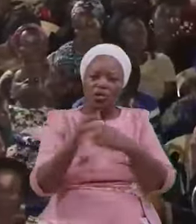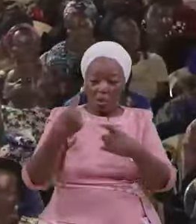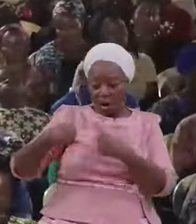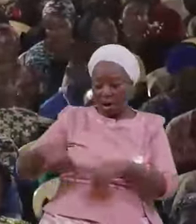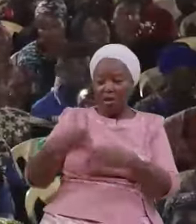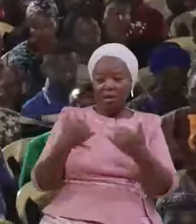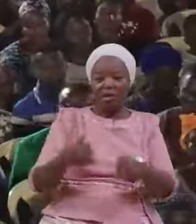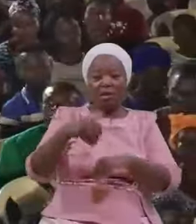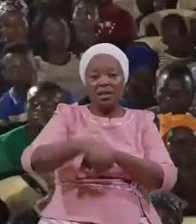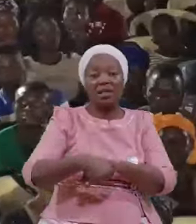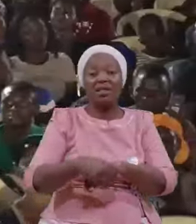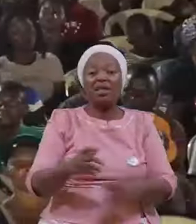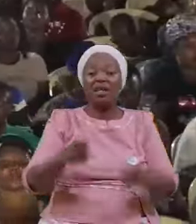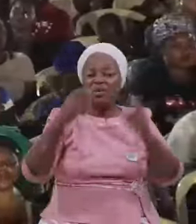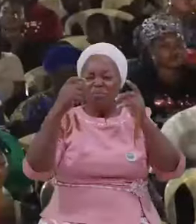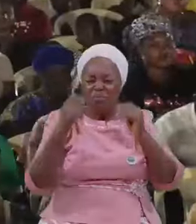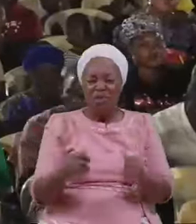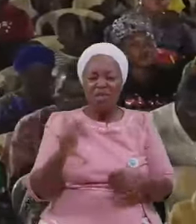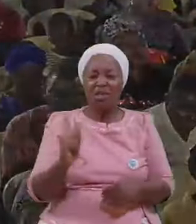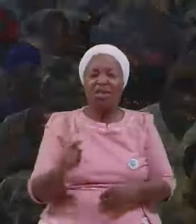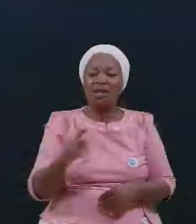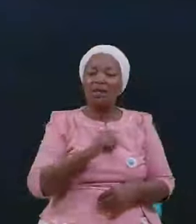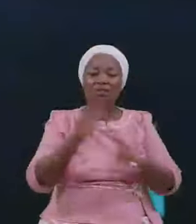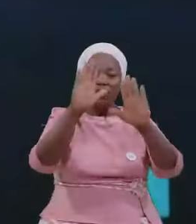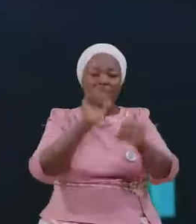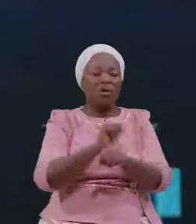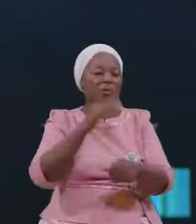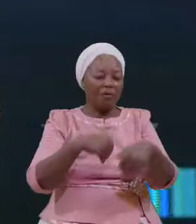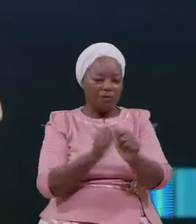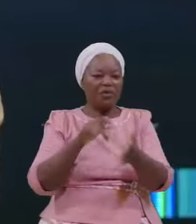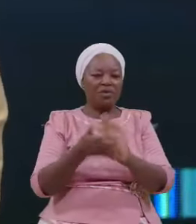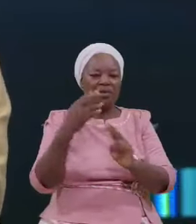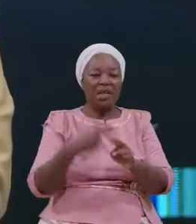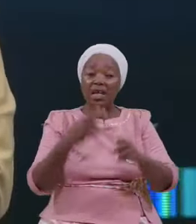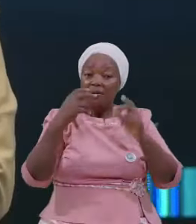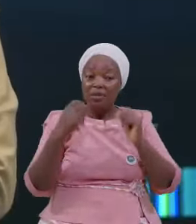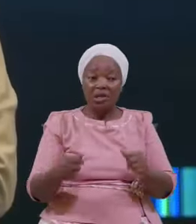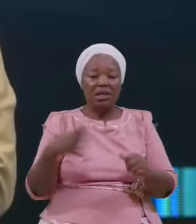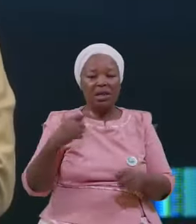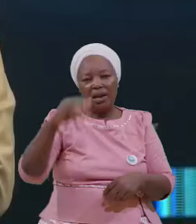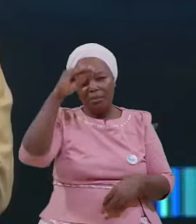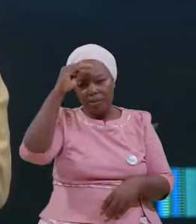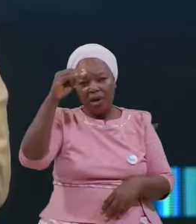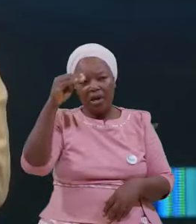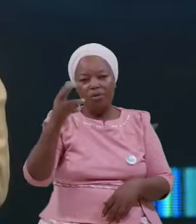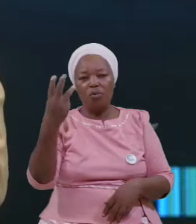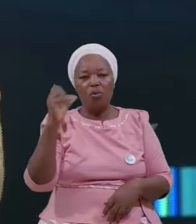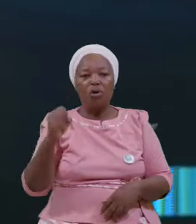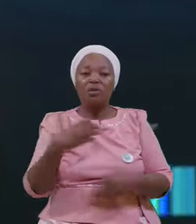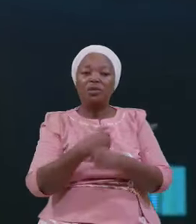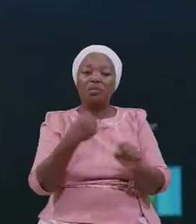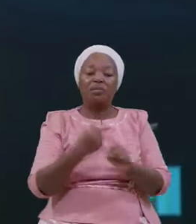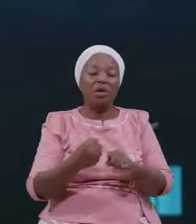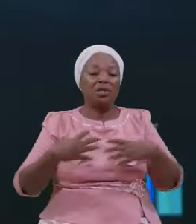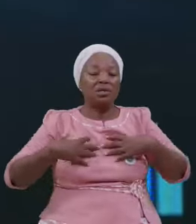immediately the miracle will follow. Immediately the man was made whole